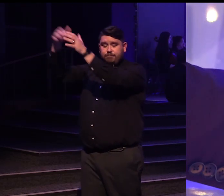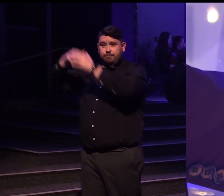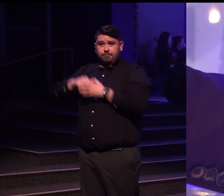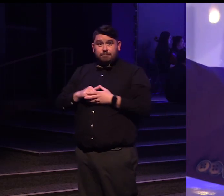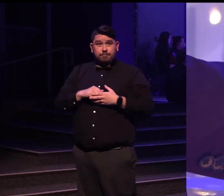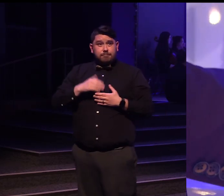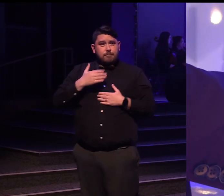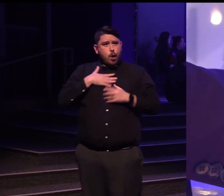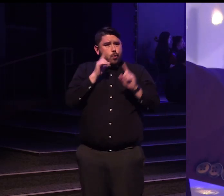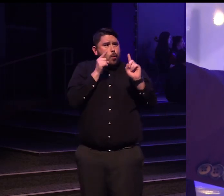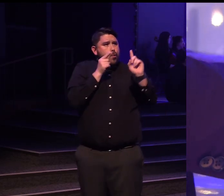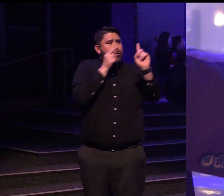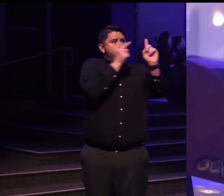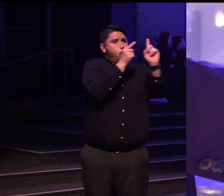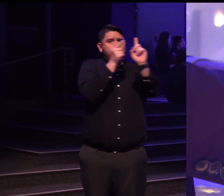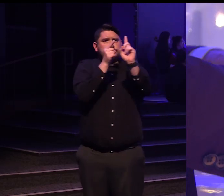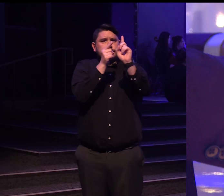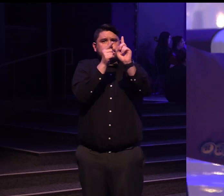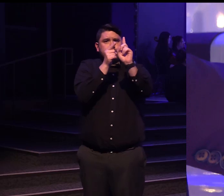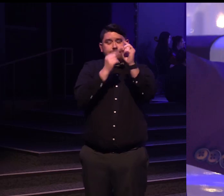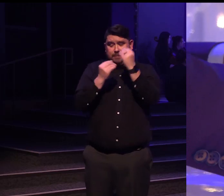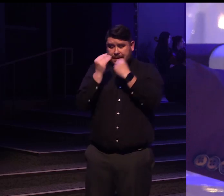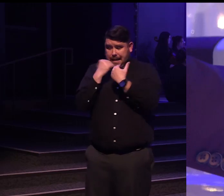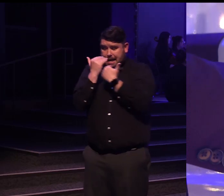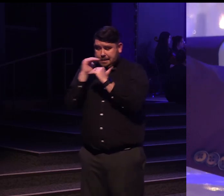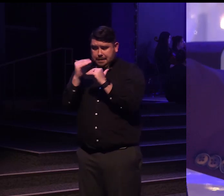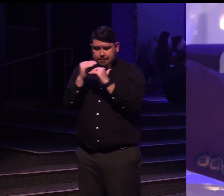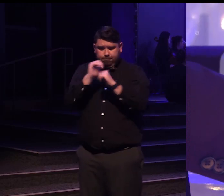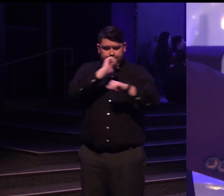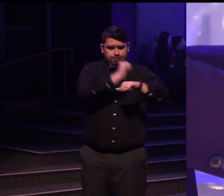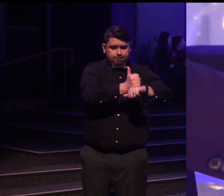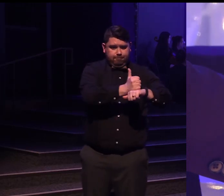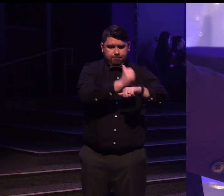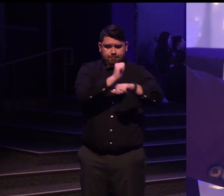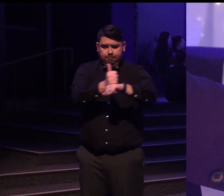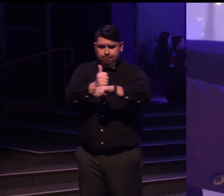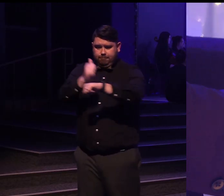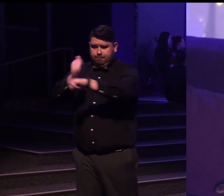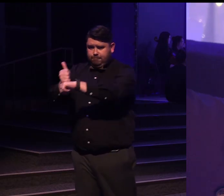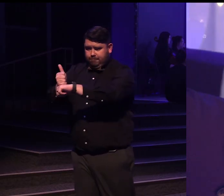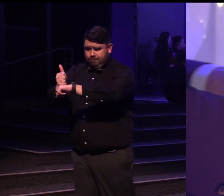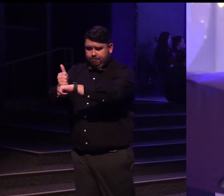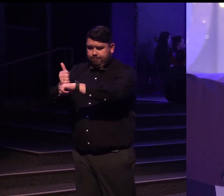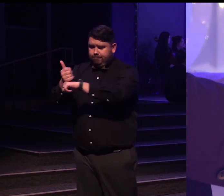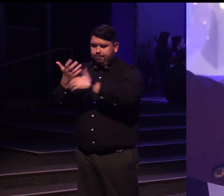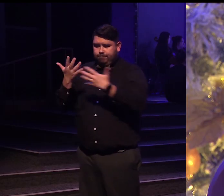Our resolutions and our diets all in place.